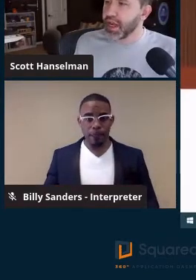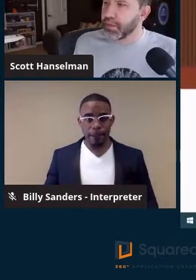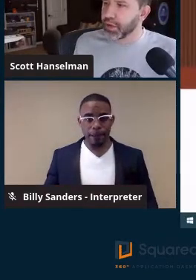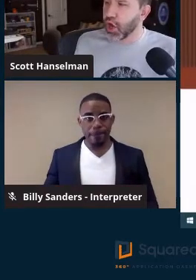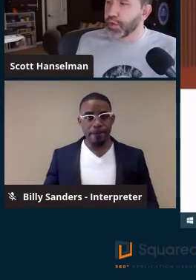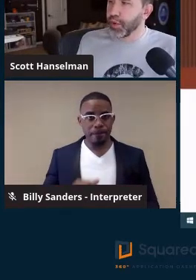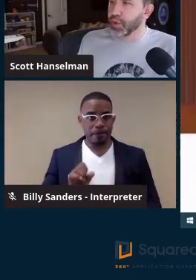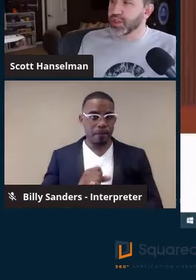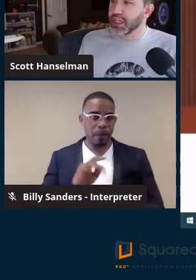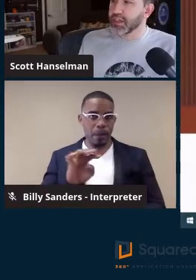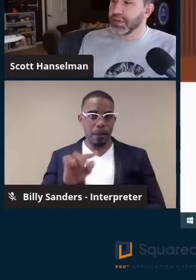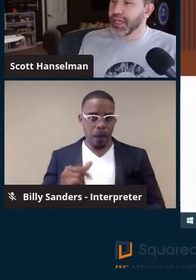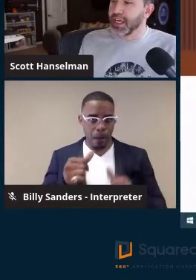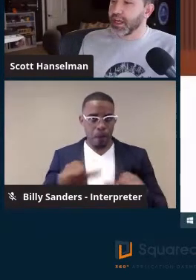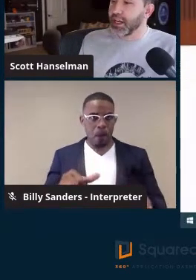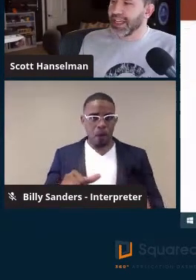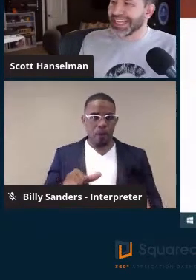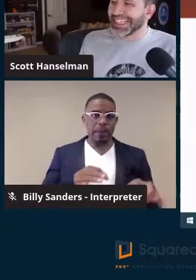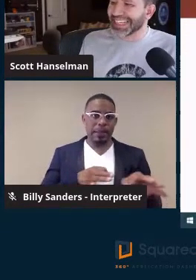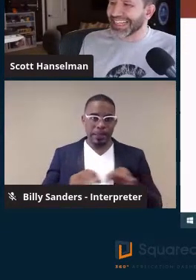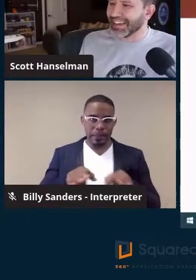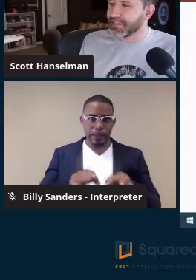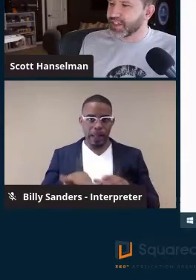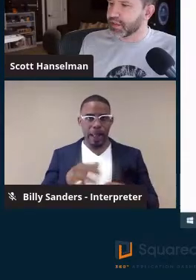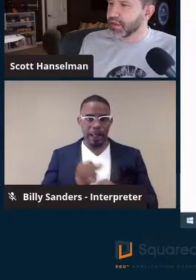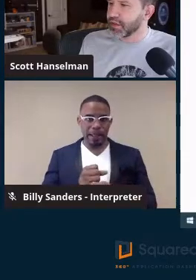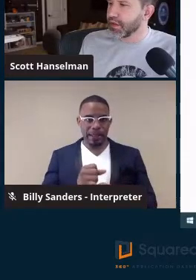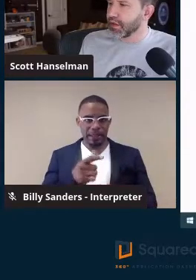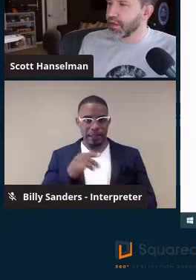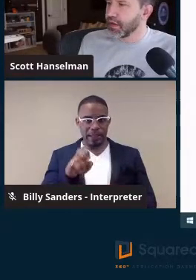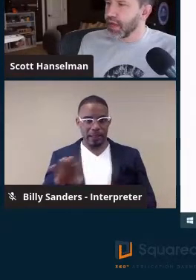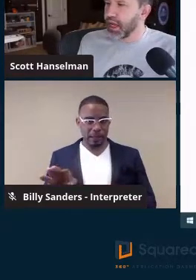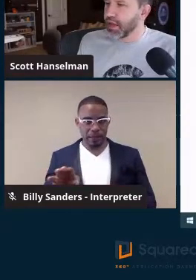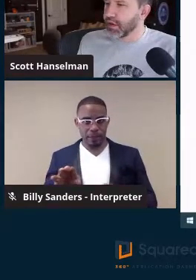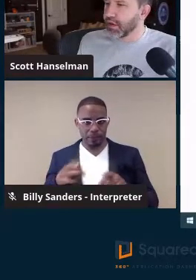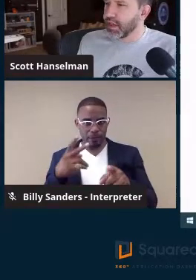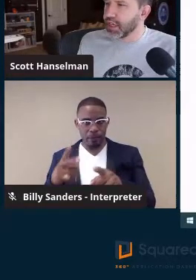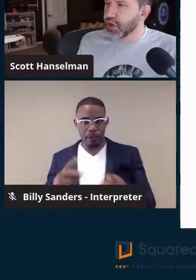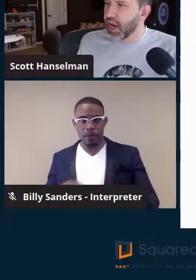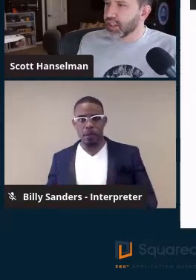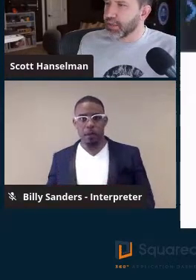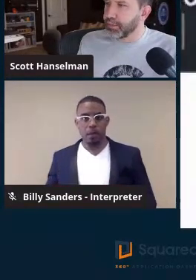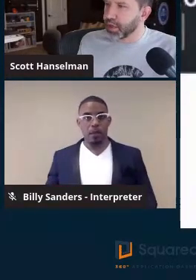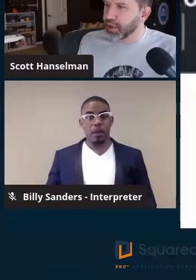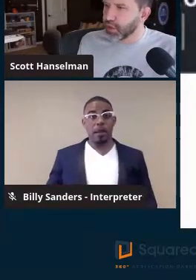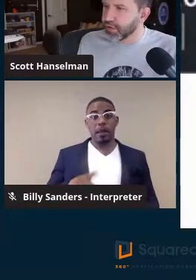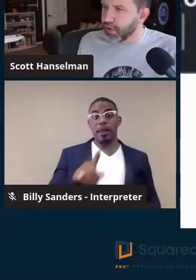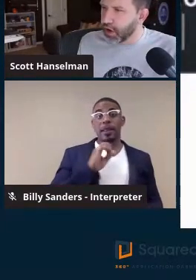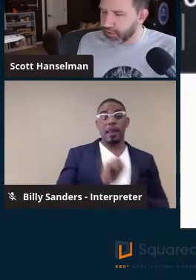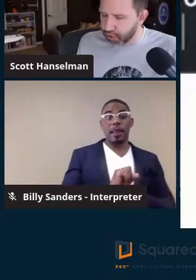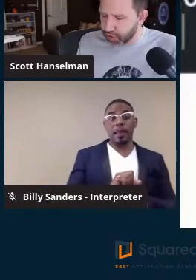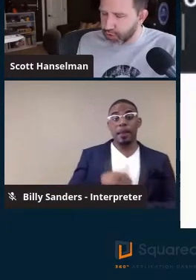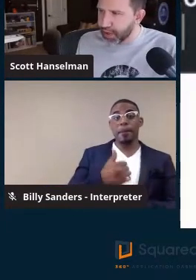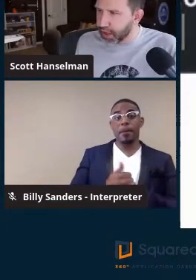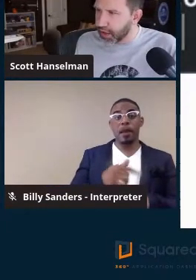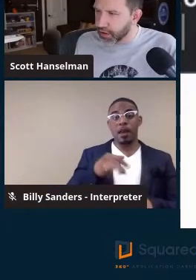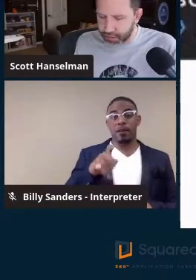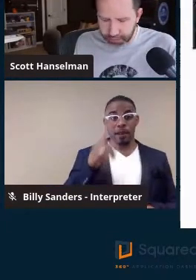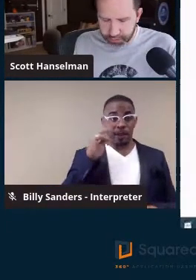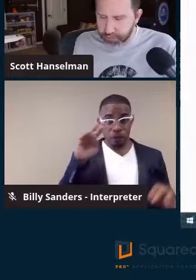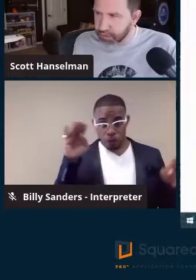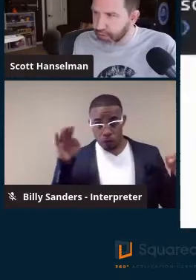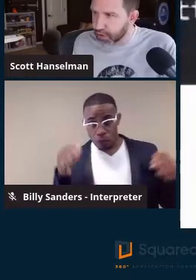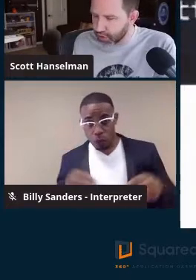I've made a blog post explaining how to get these glyphs. And these are actually built into a font. If you zoom in